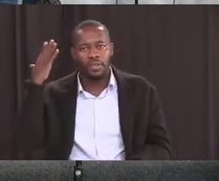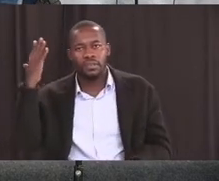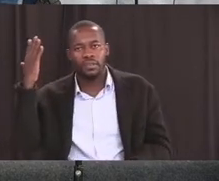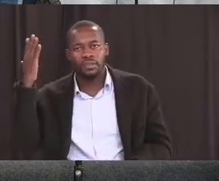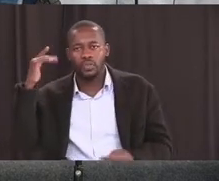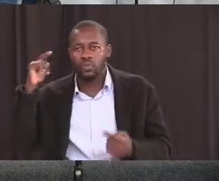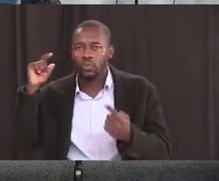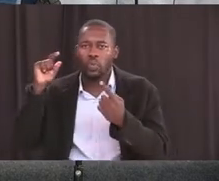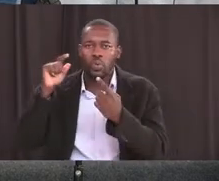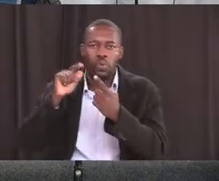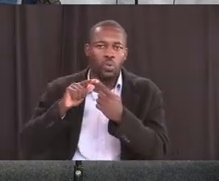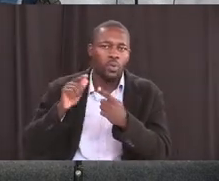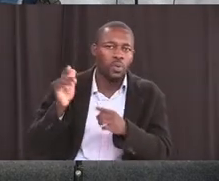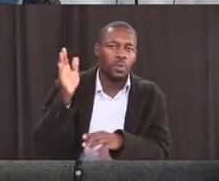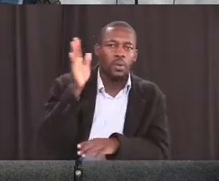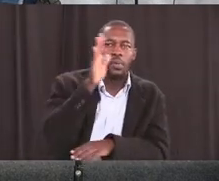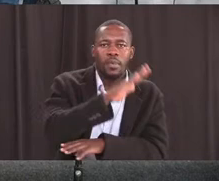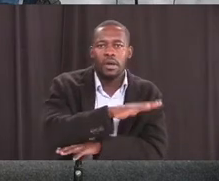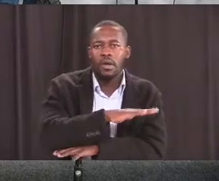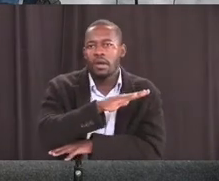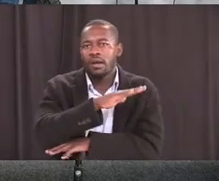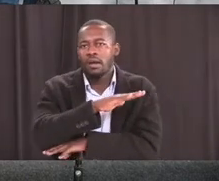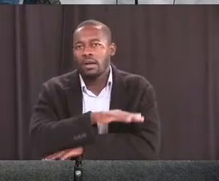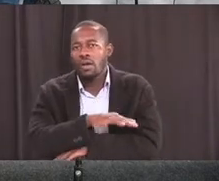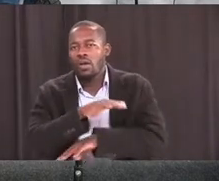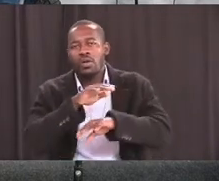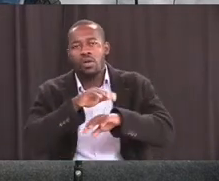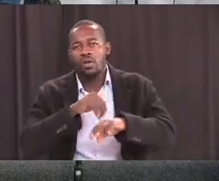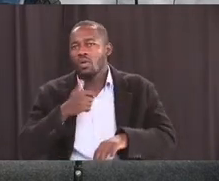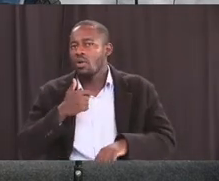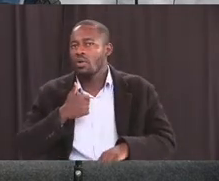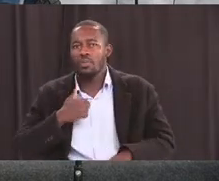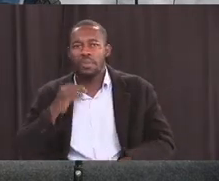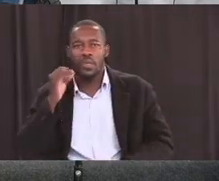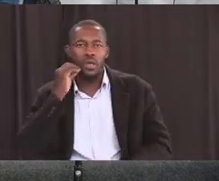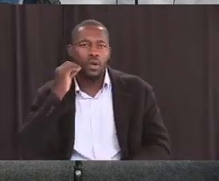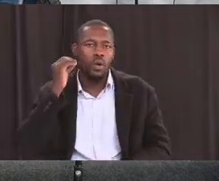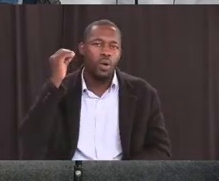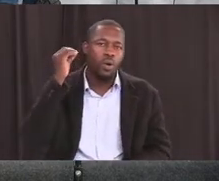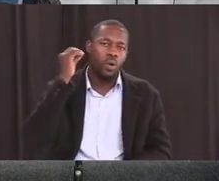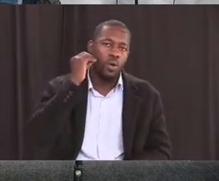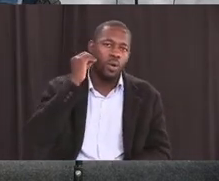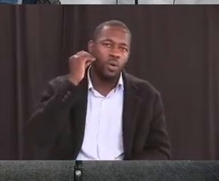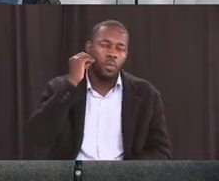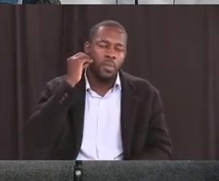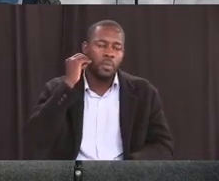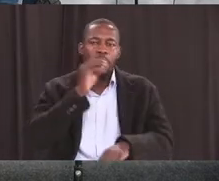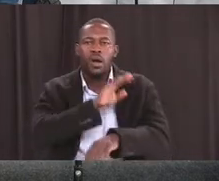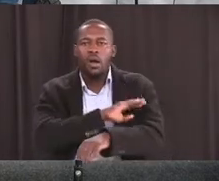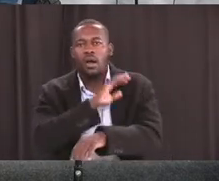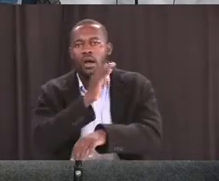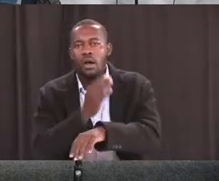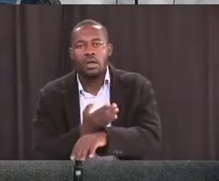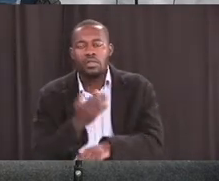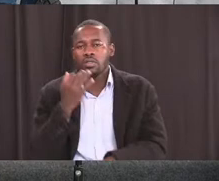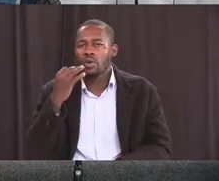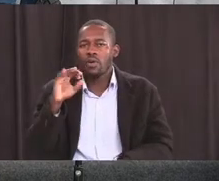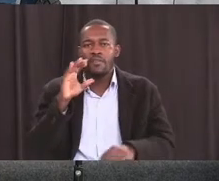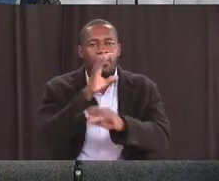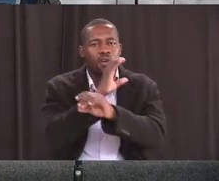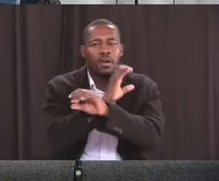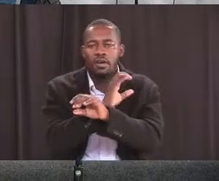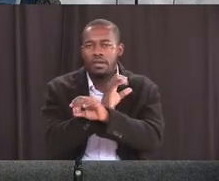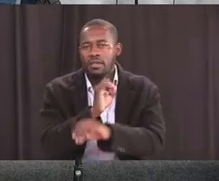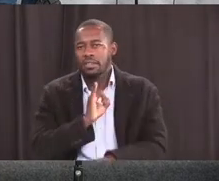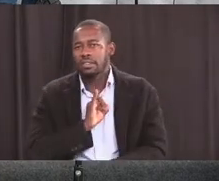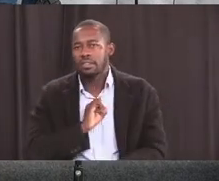he returns and calls me home. This is the power of Christ. I'll